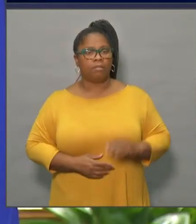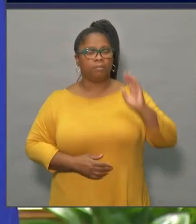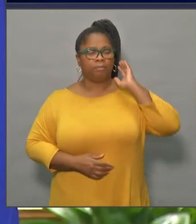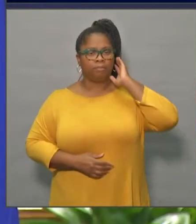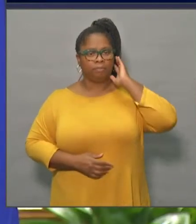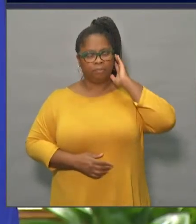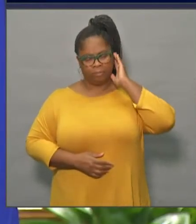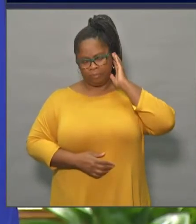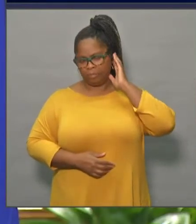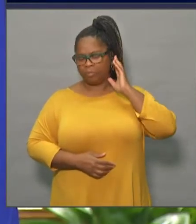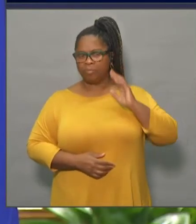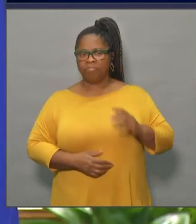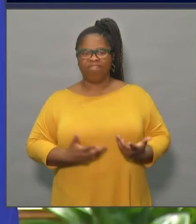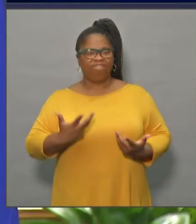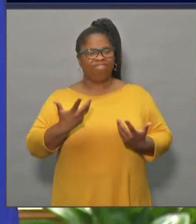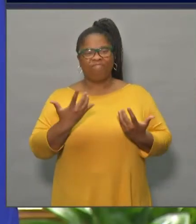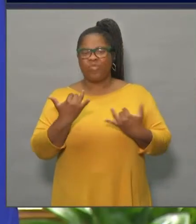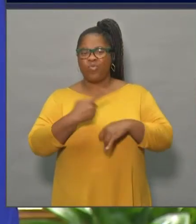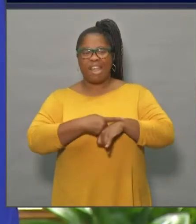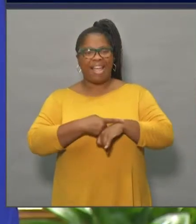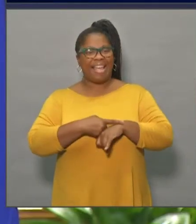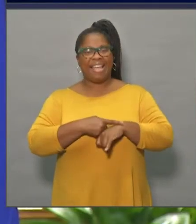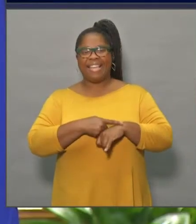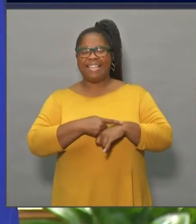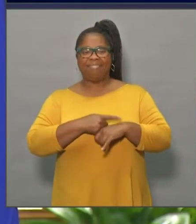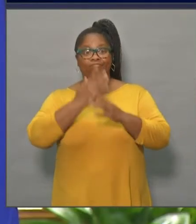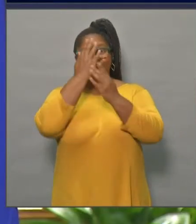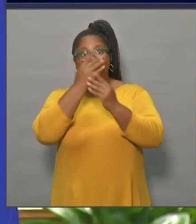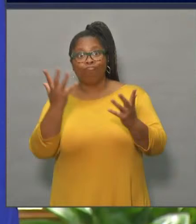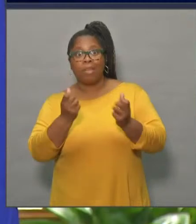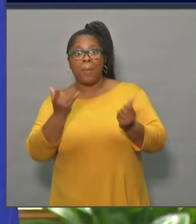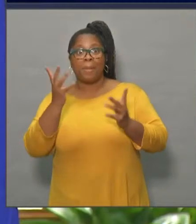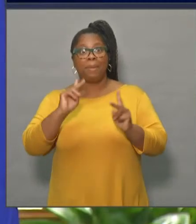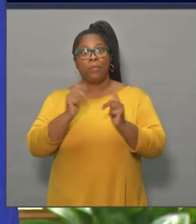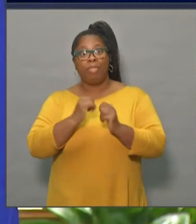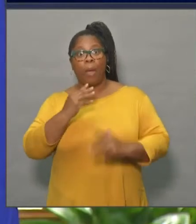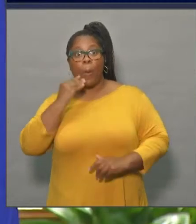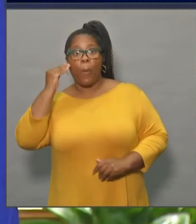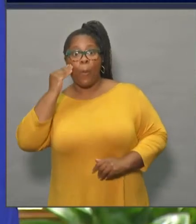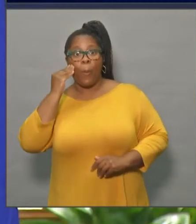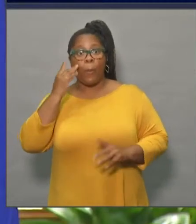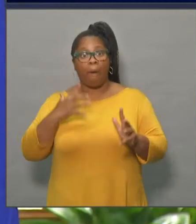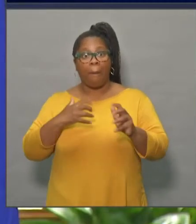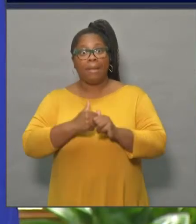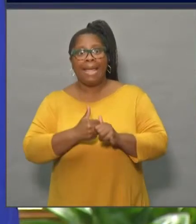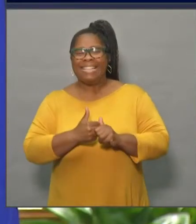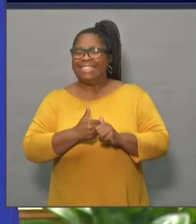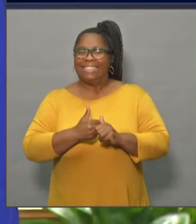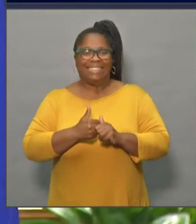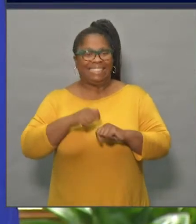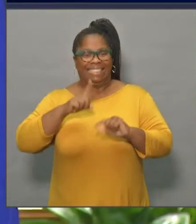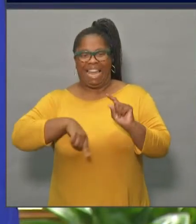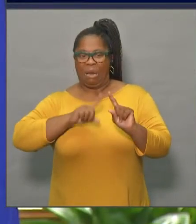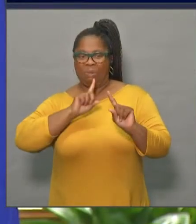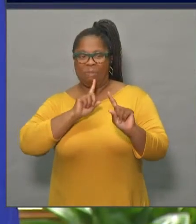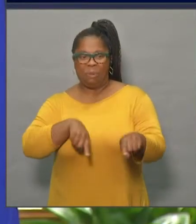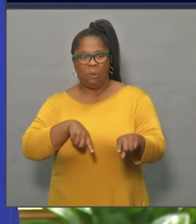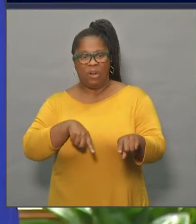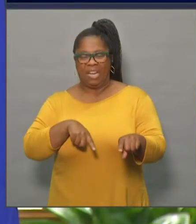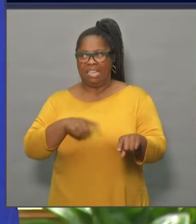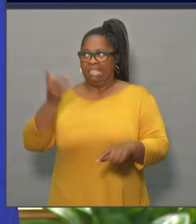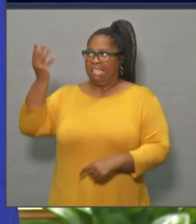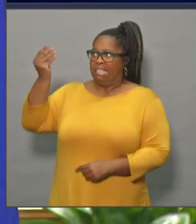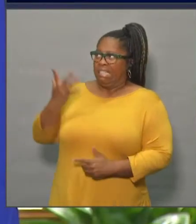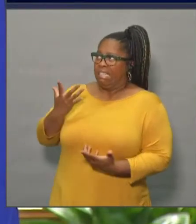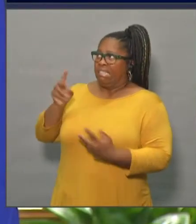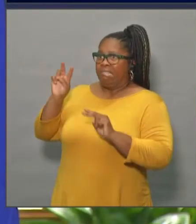today to update our numbers on people experiencing homelessness because we had a delay in getting that information this morning,